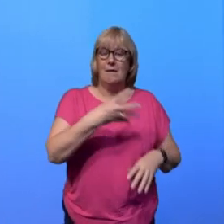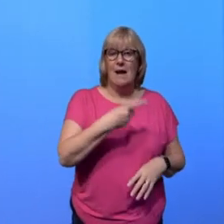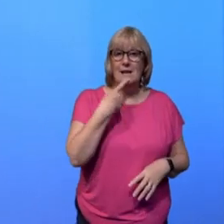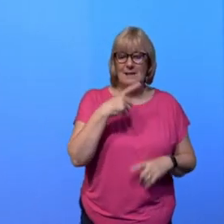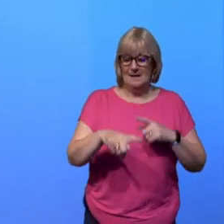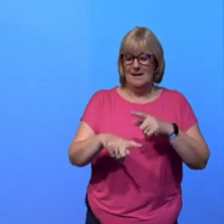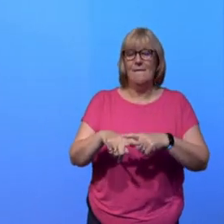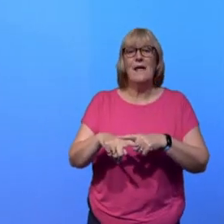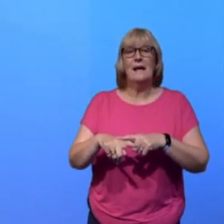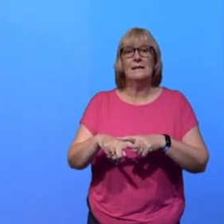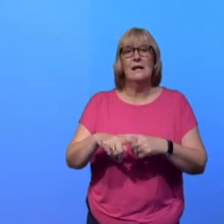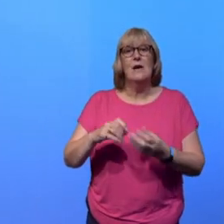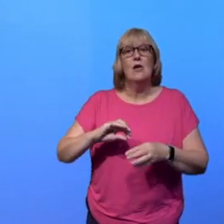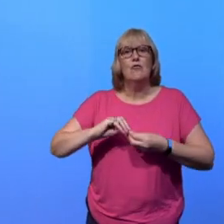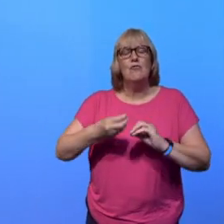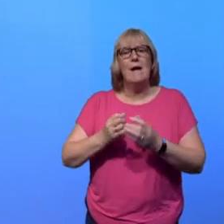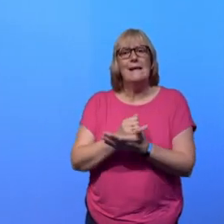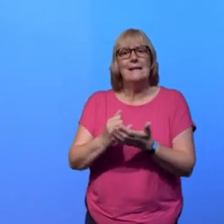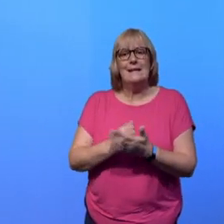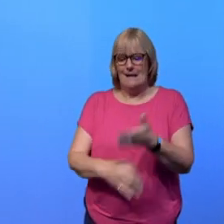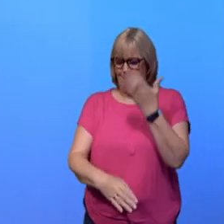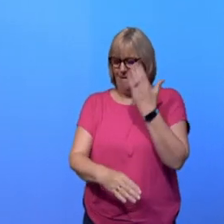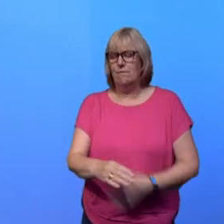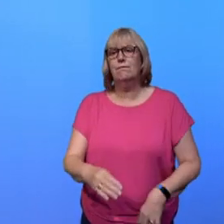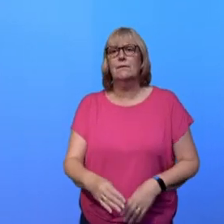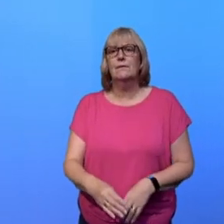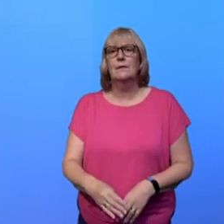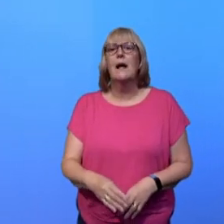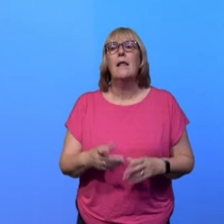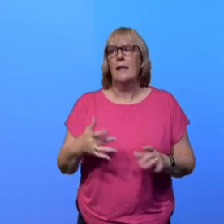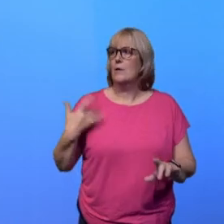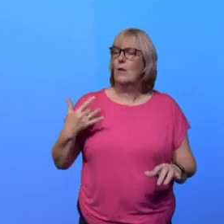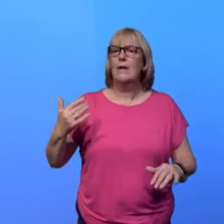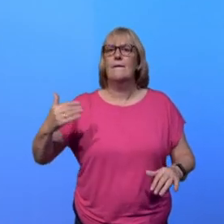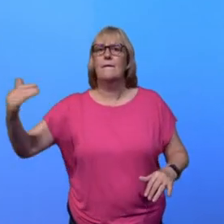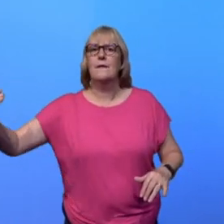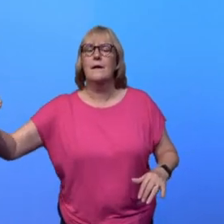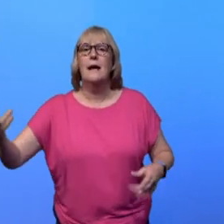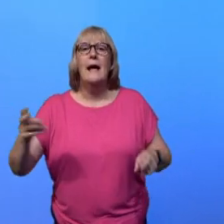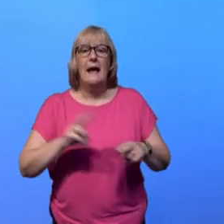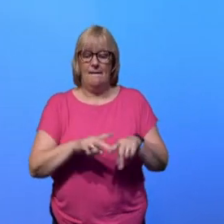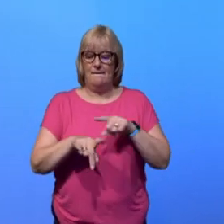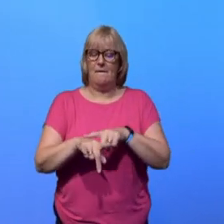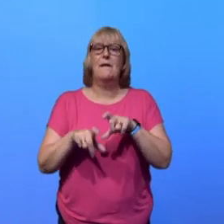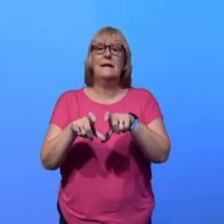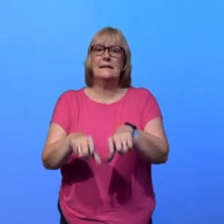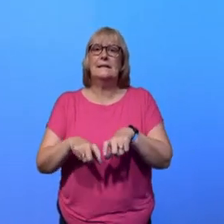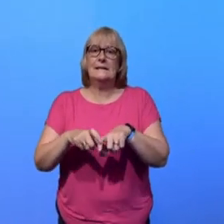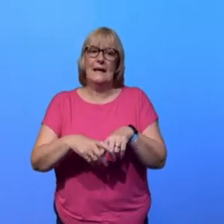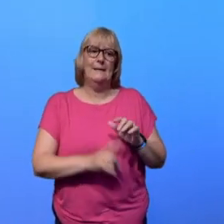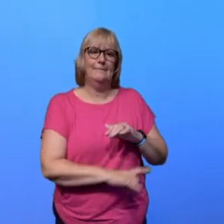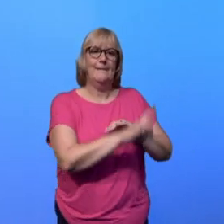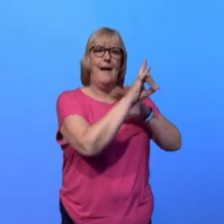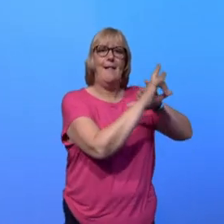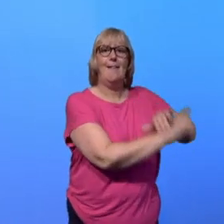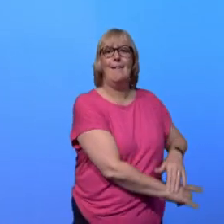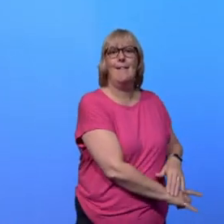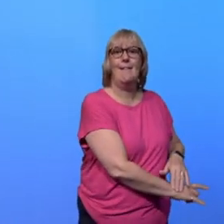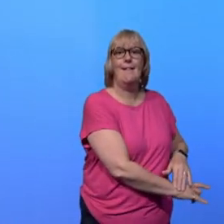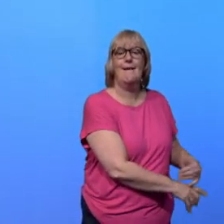it off. It's better for you to enter life maimed than with two hands go into hell where the fire never goes out. Be ruthless.